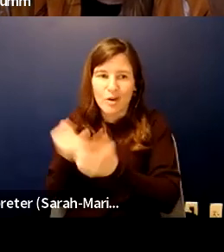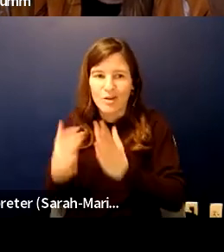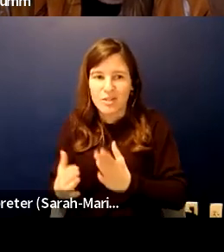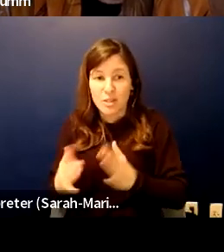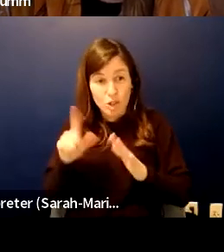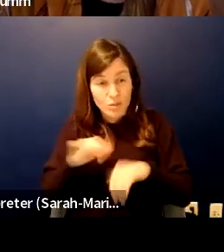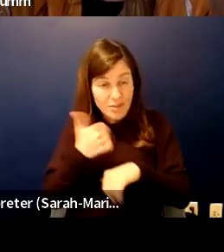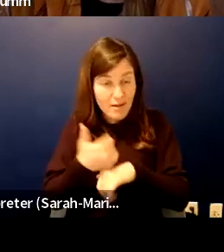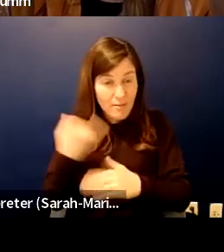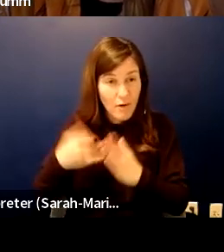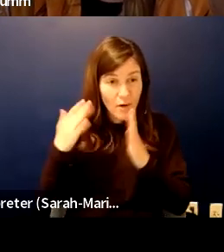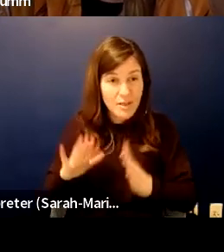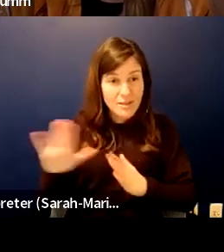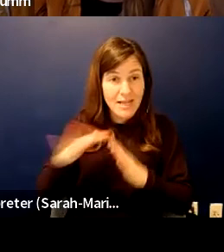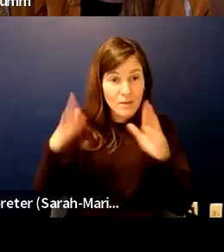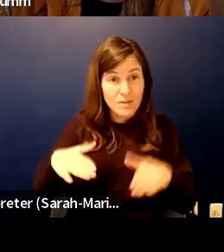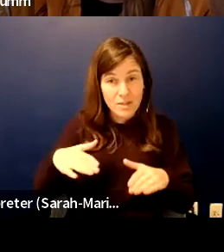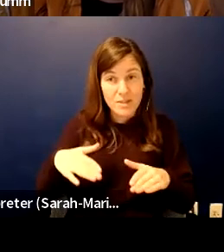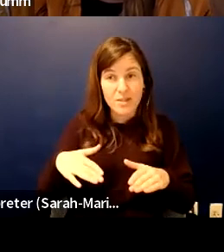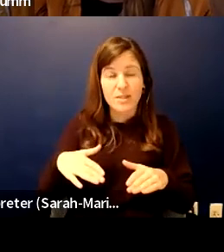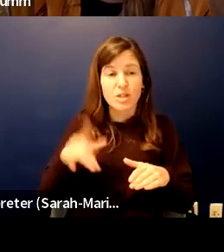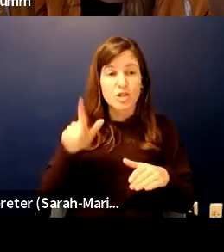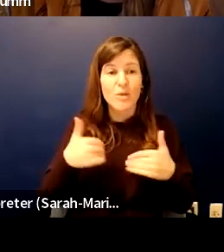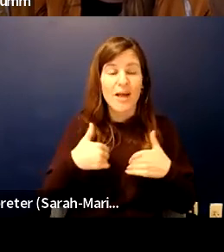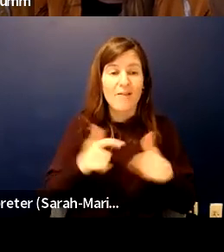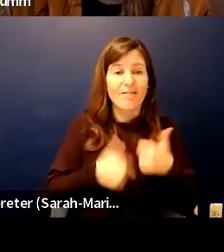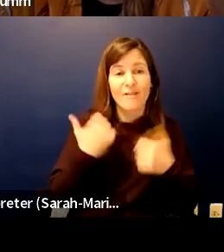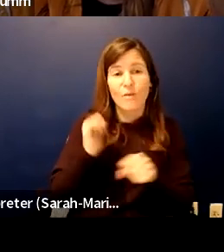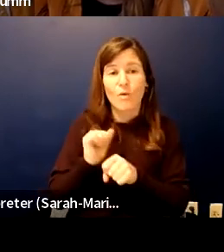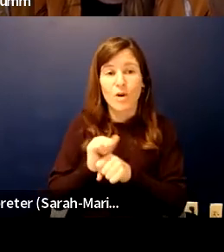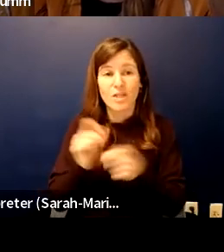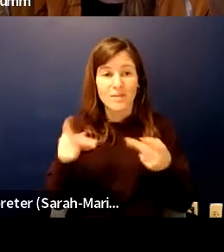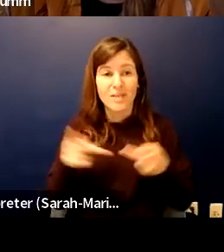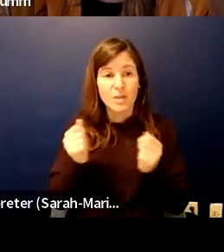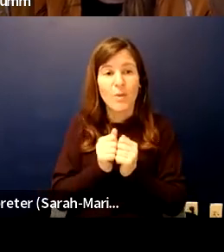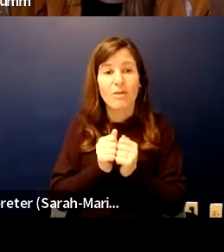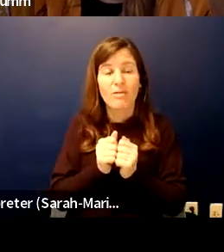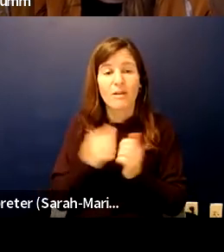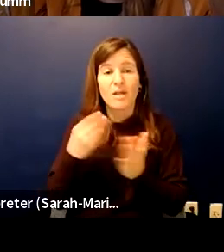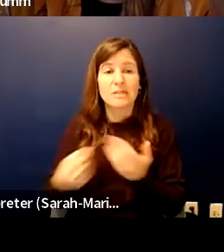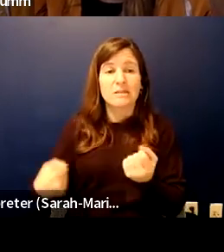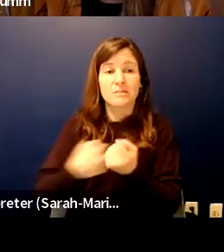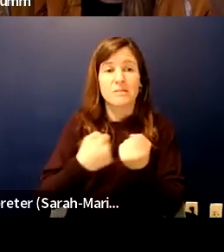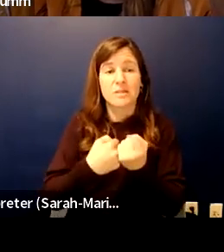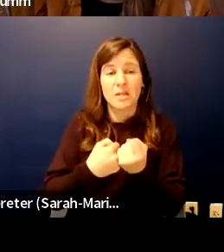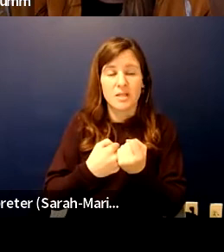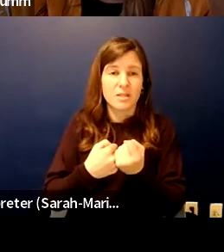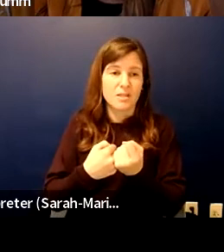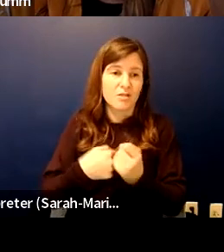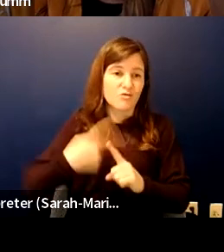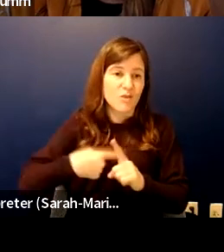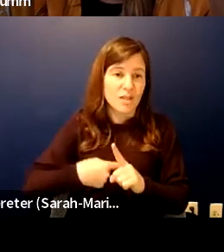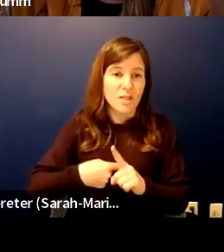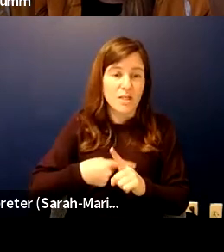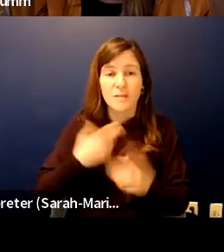about having live workspaces that have subsidized artist rent, that are close by venues or theaters